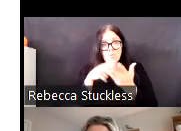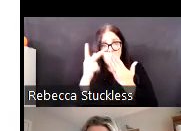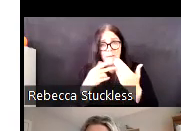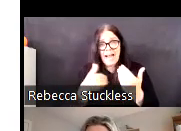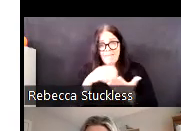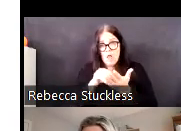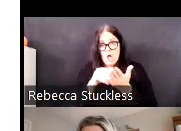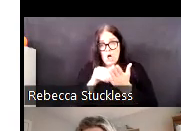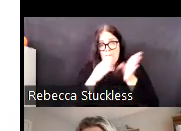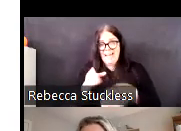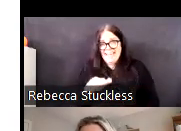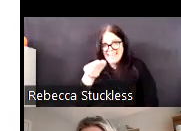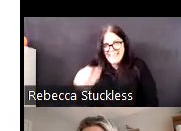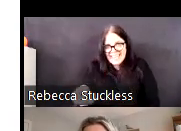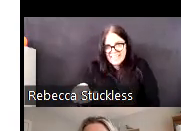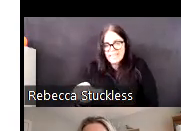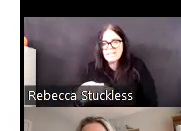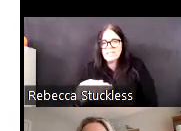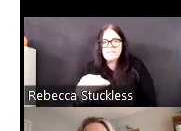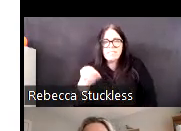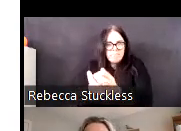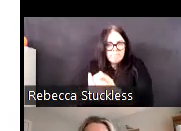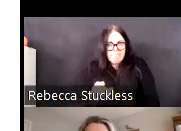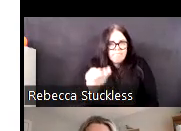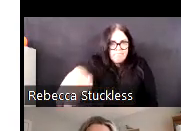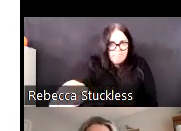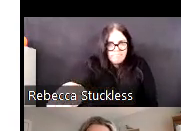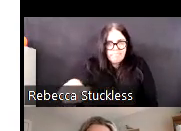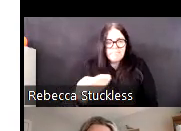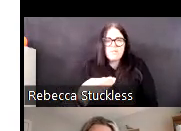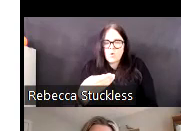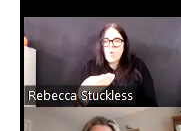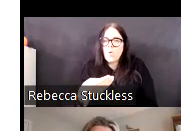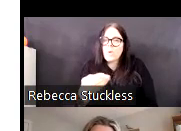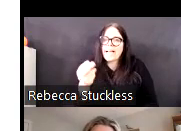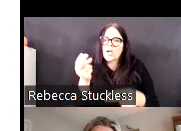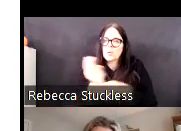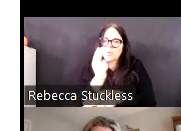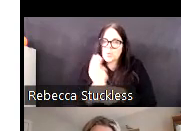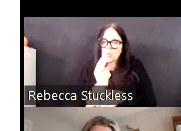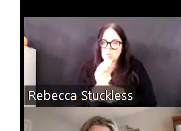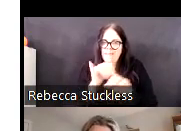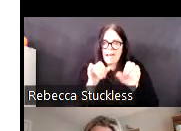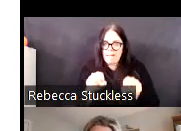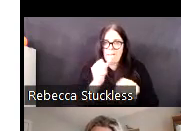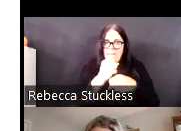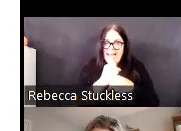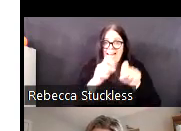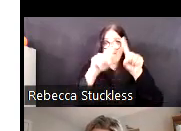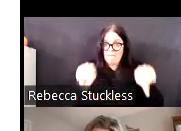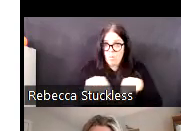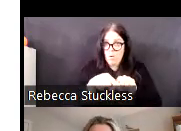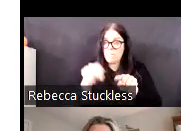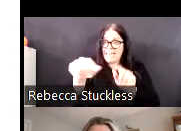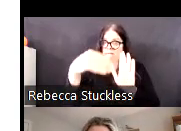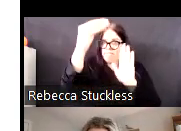give to the student to have in a folder or take home. So we use the ability to create a form where somebody can write